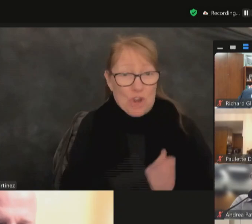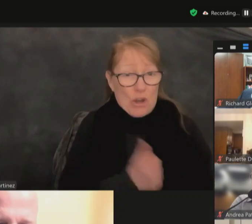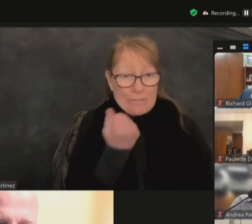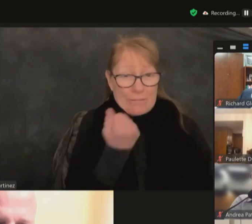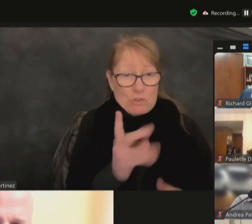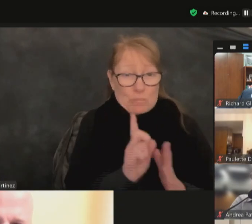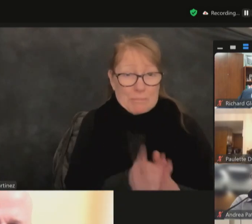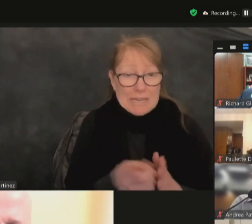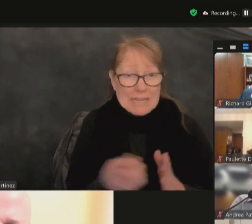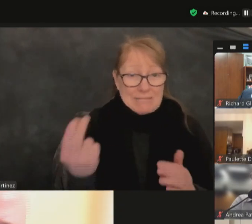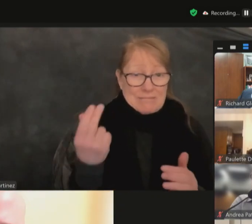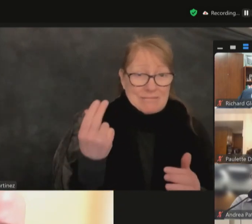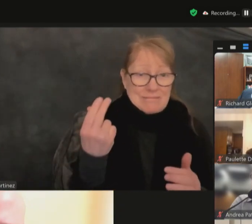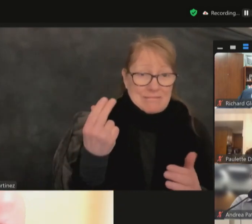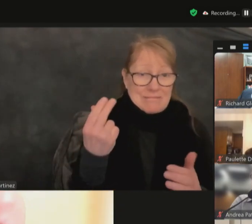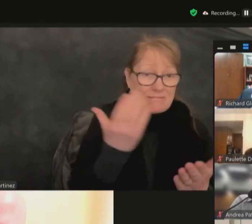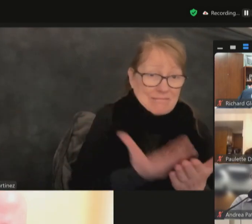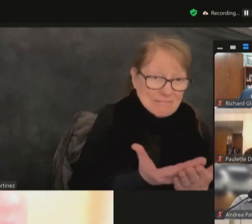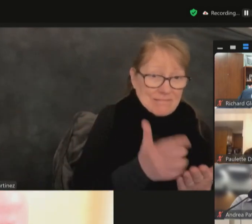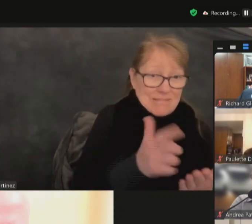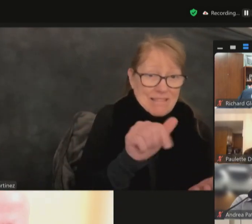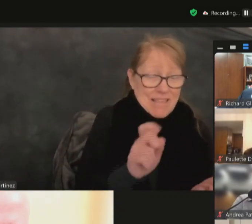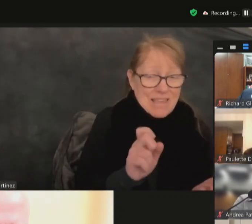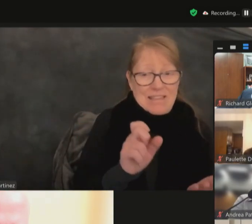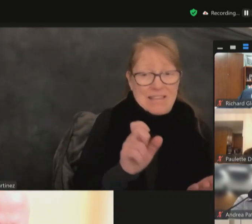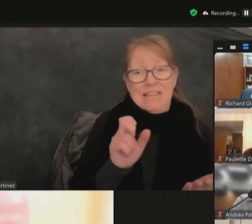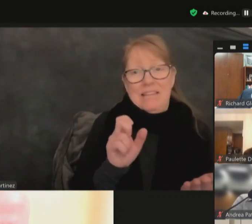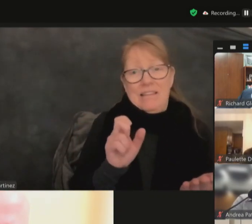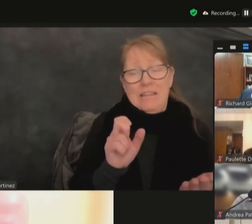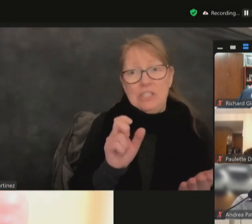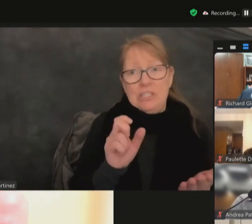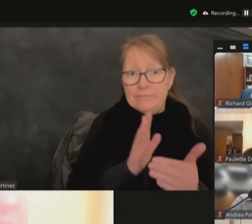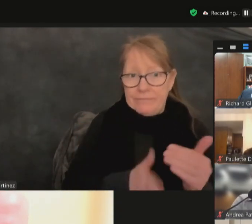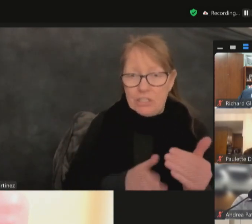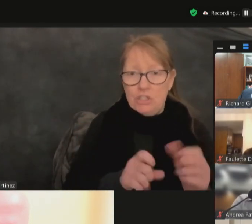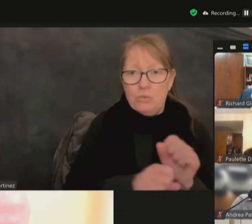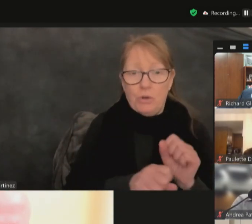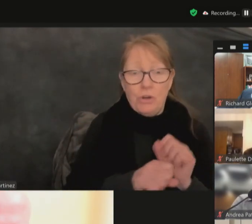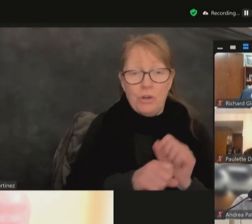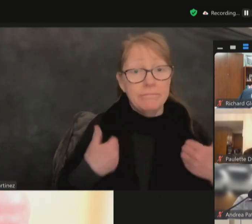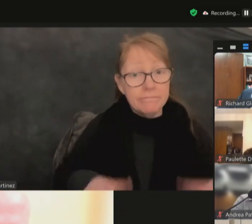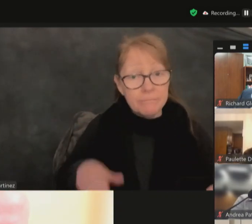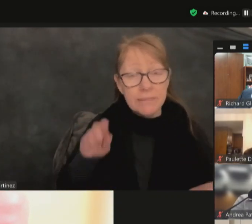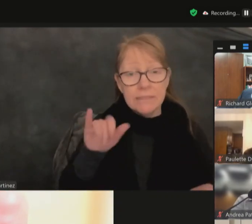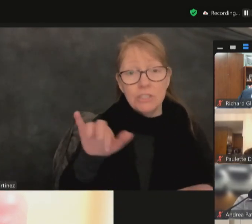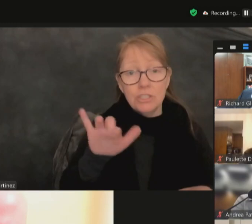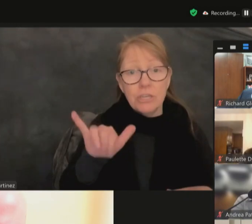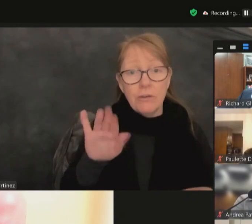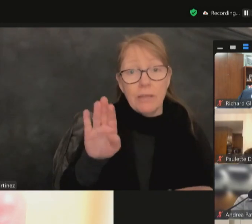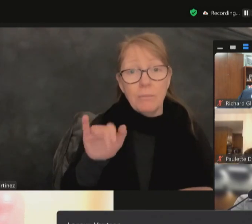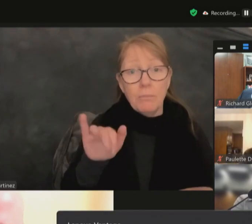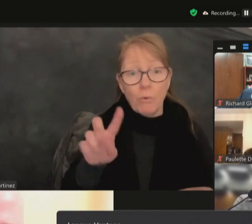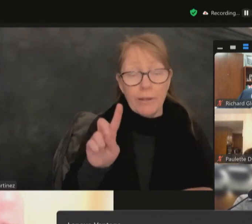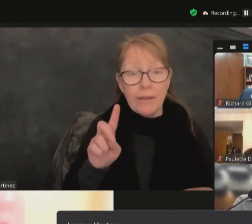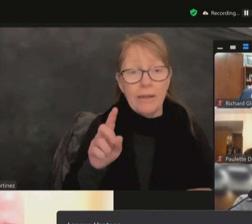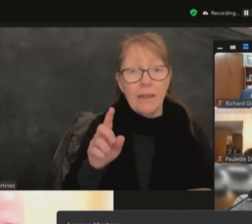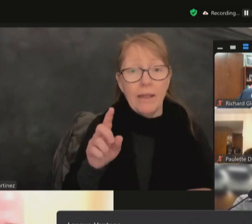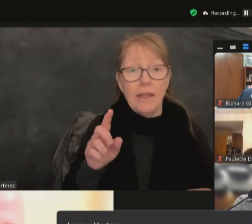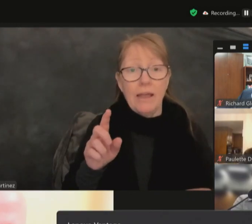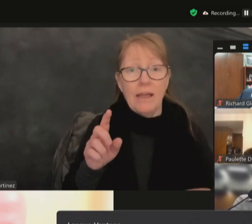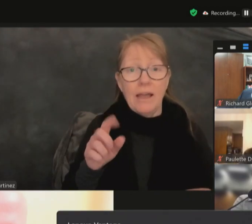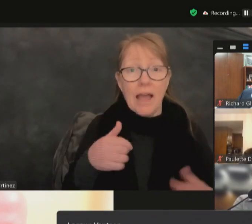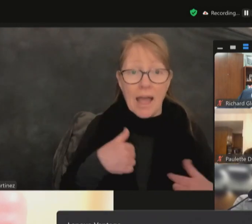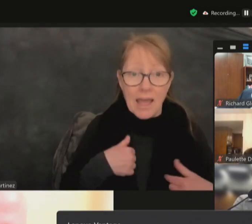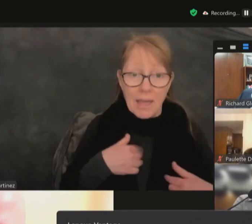to the meeting, just finishing up work. But my name is Jerry Boyd. I am a